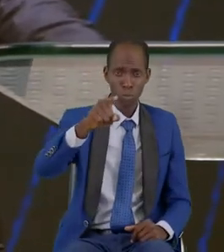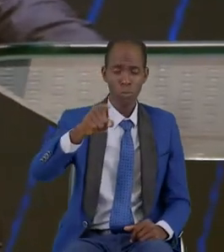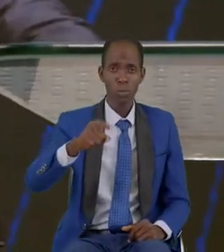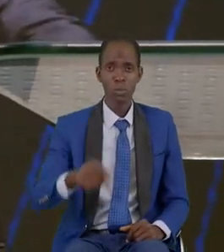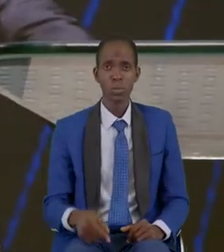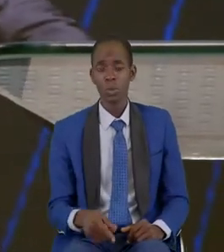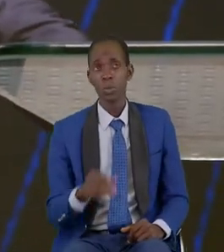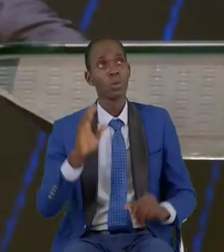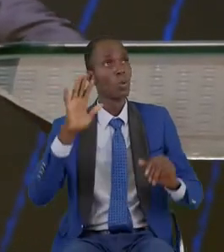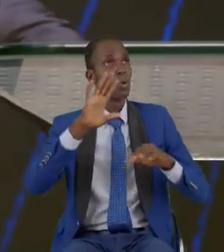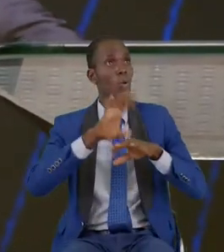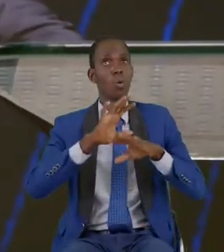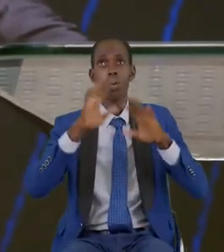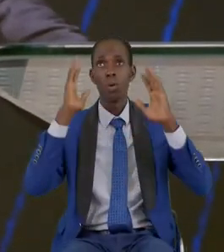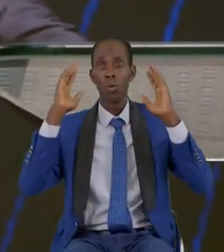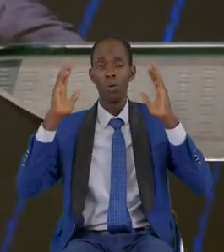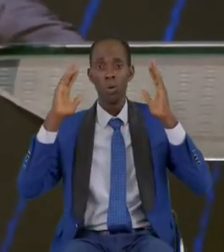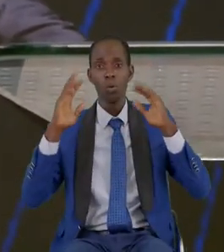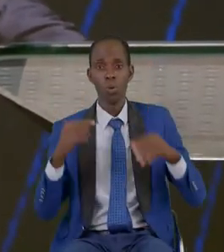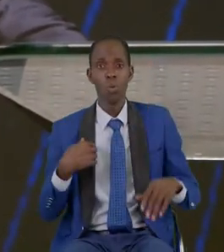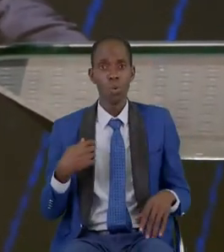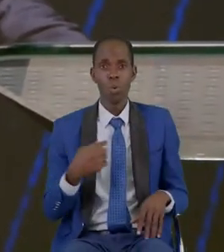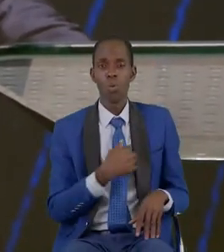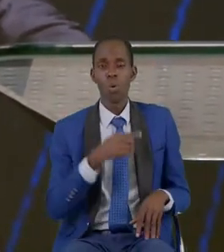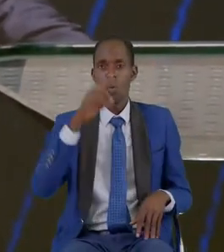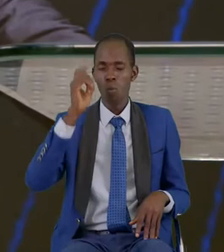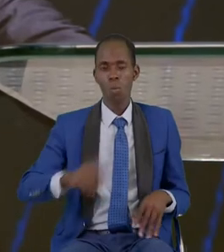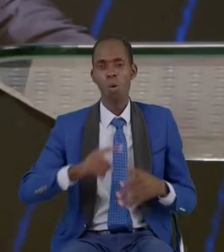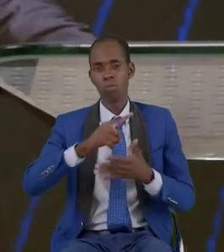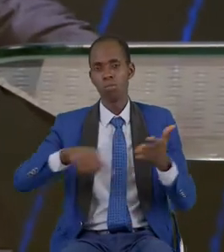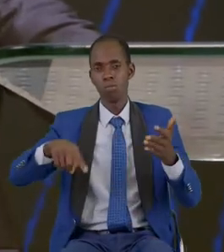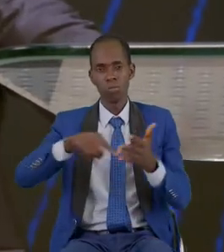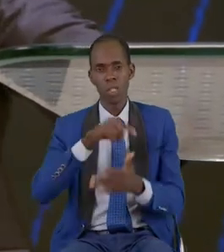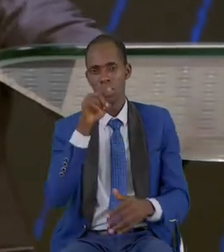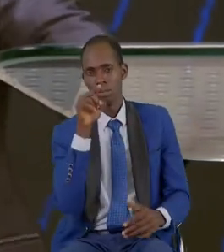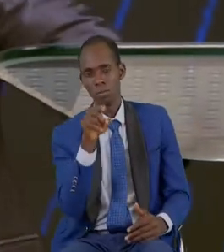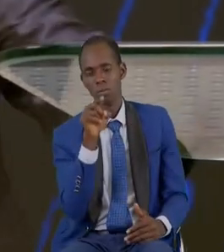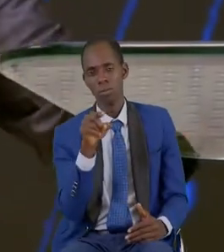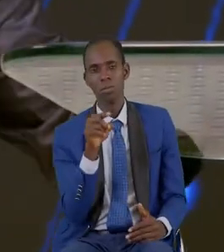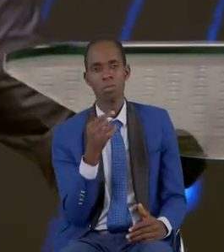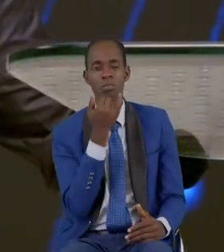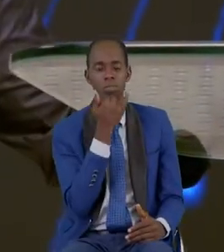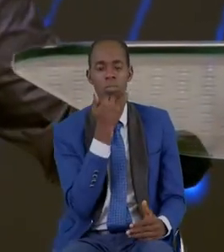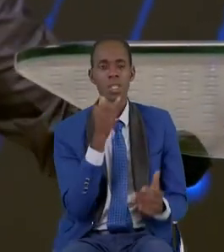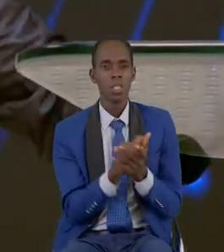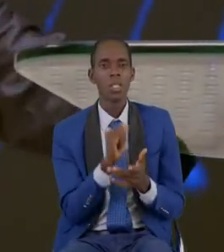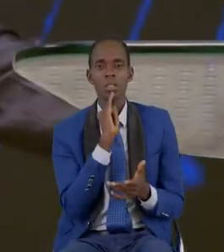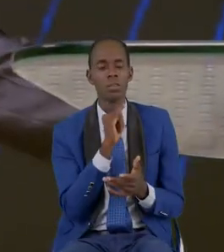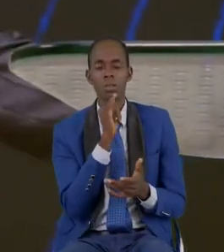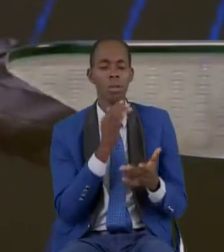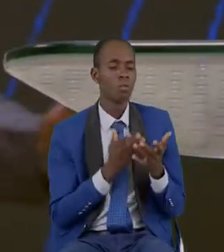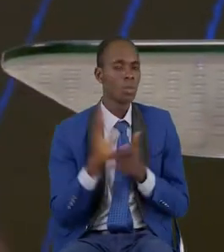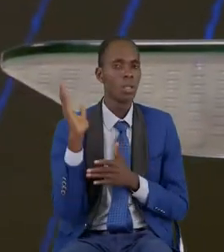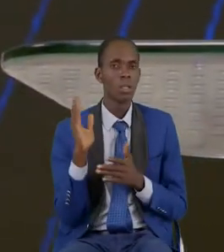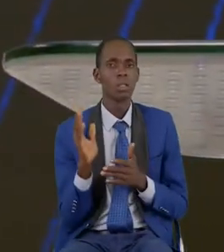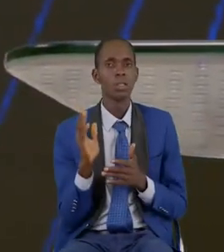church, we must correct this, that is not right. And then singled out